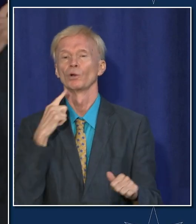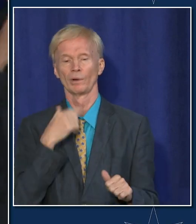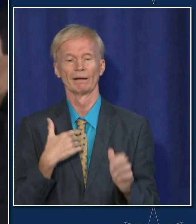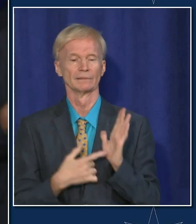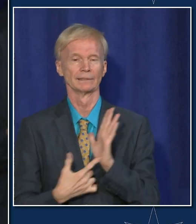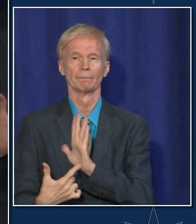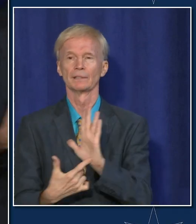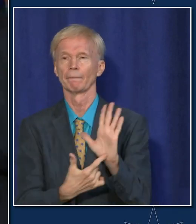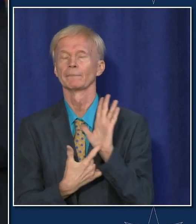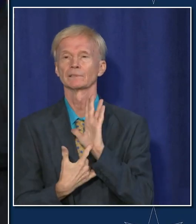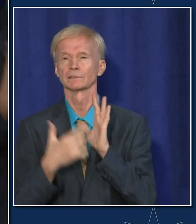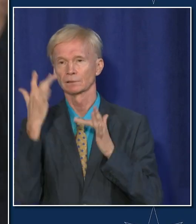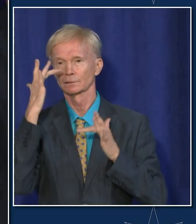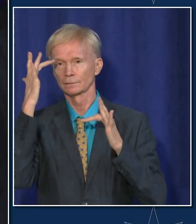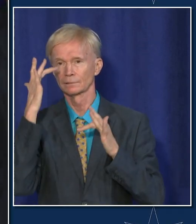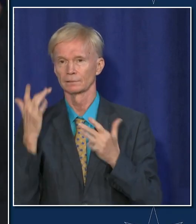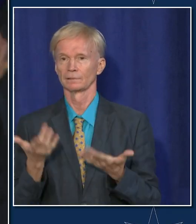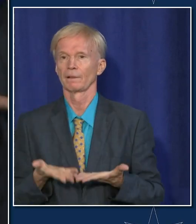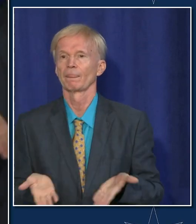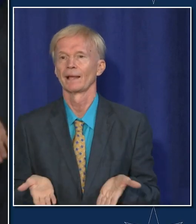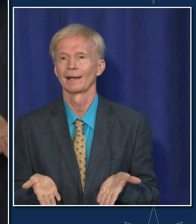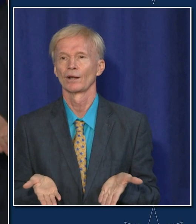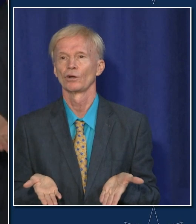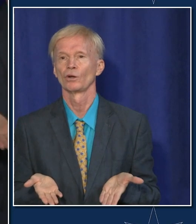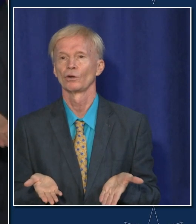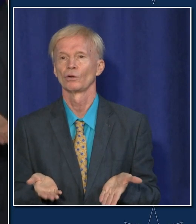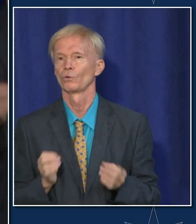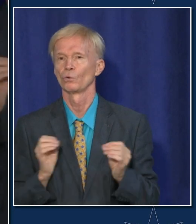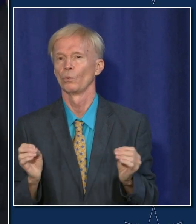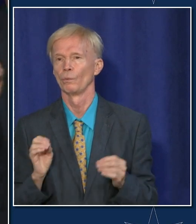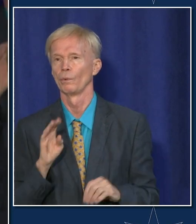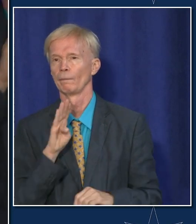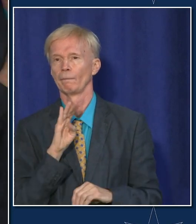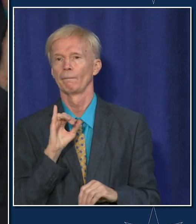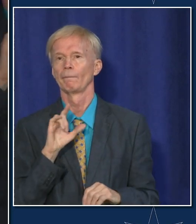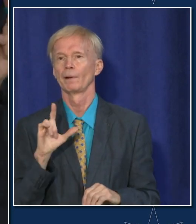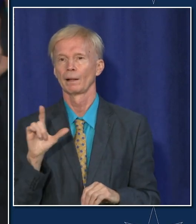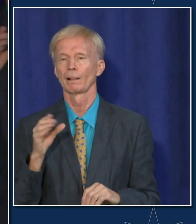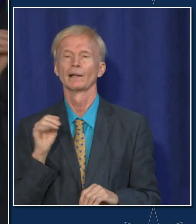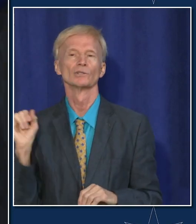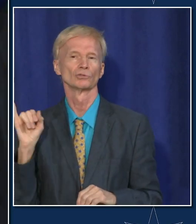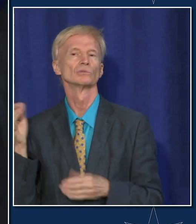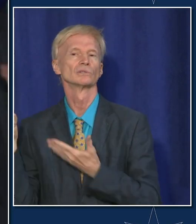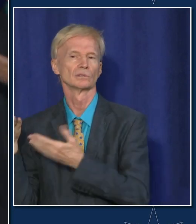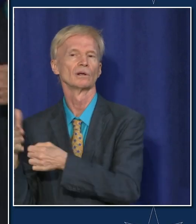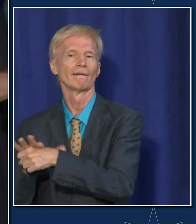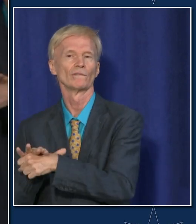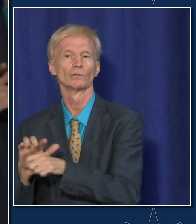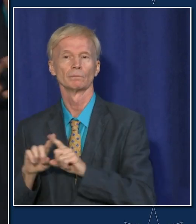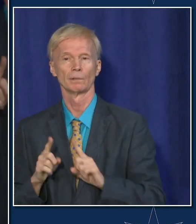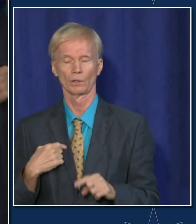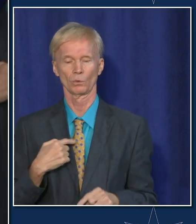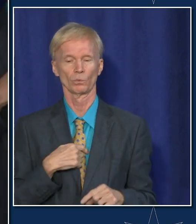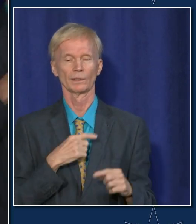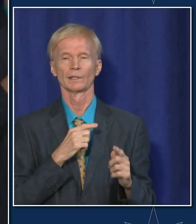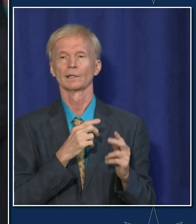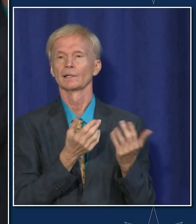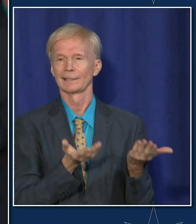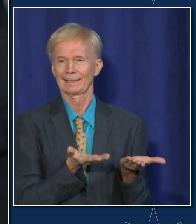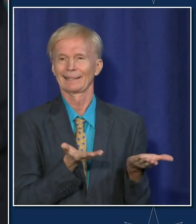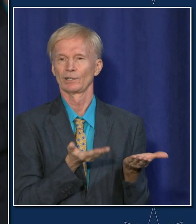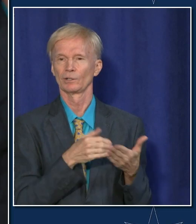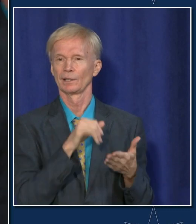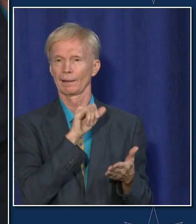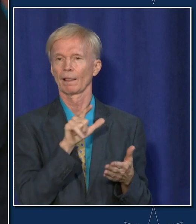symptomatic, right, there generally is not, there's not a bill, and insurances cover it. And we worked here with insurances